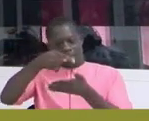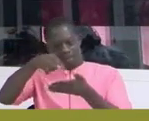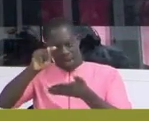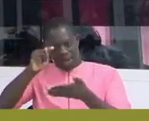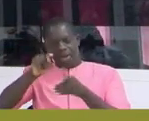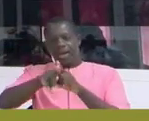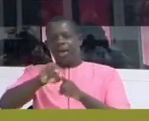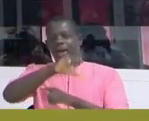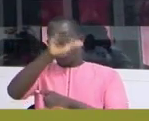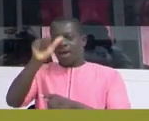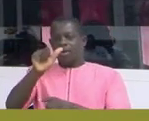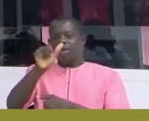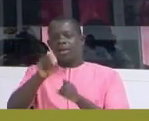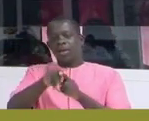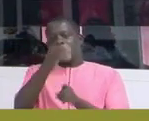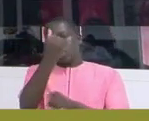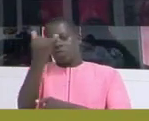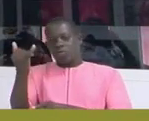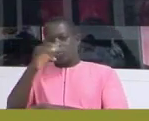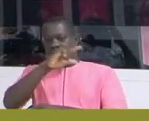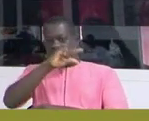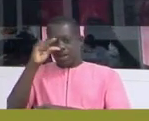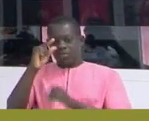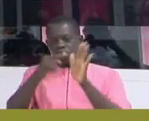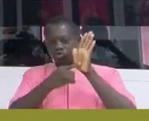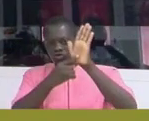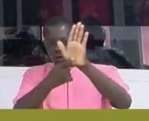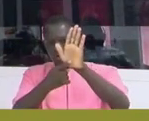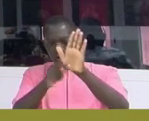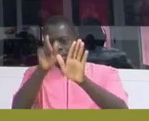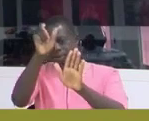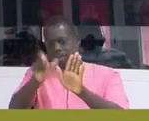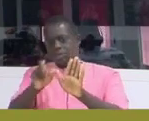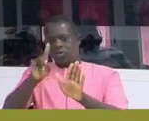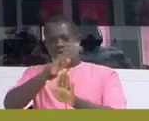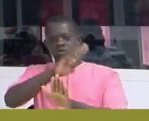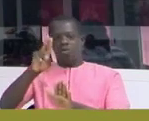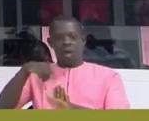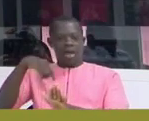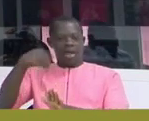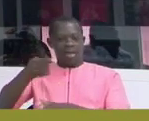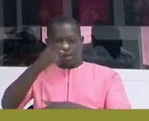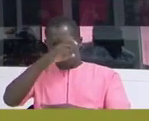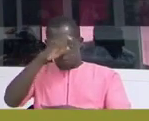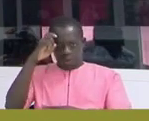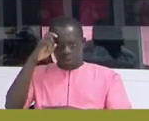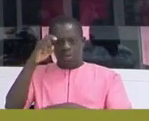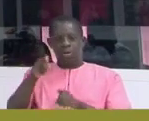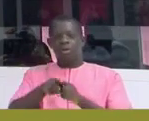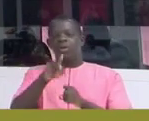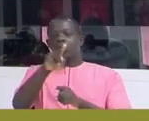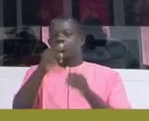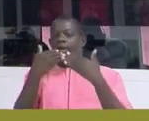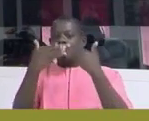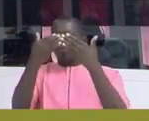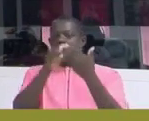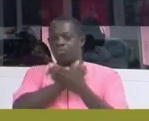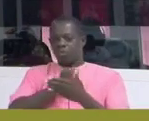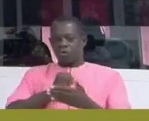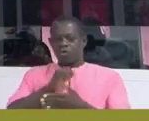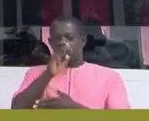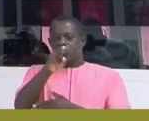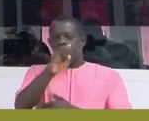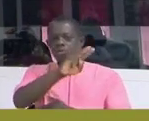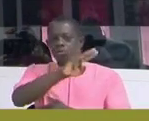come. I also mark the individual's name to indicate that he did not come. Look, you told us that you are not a